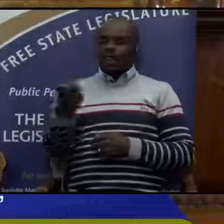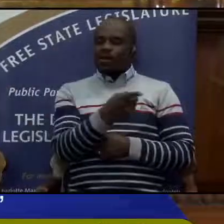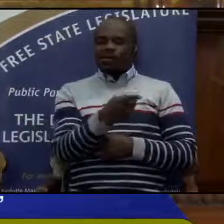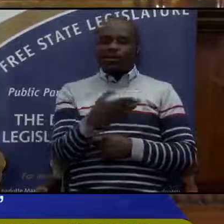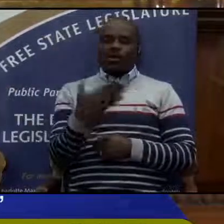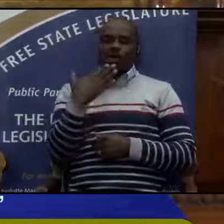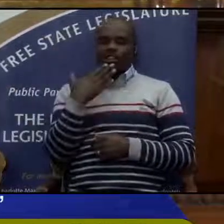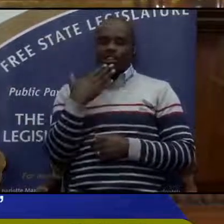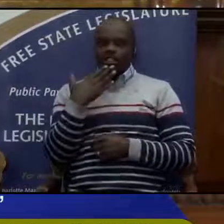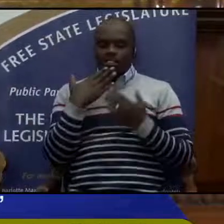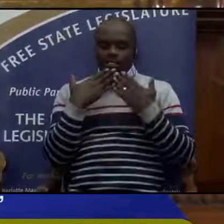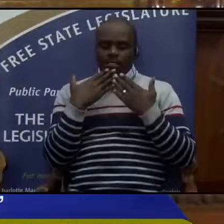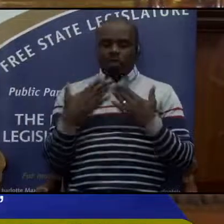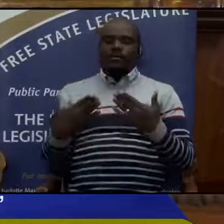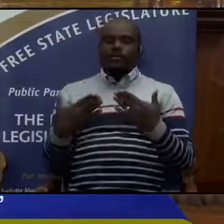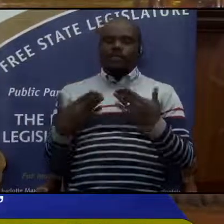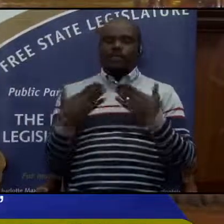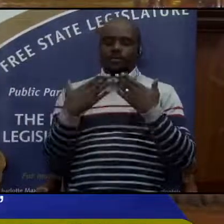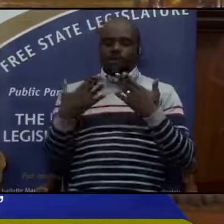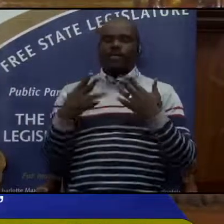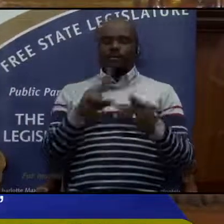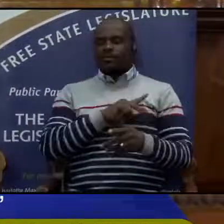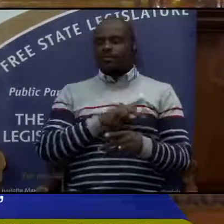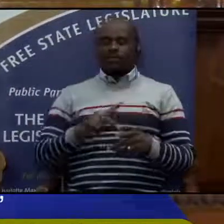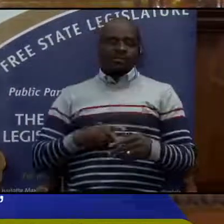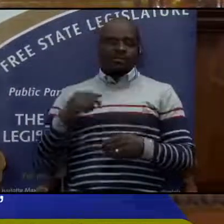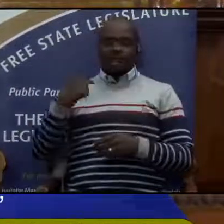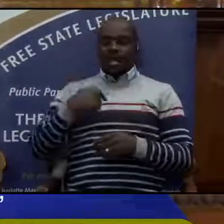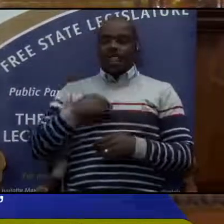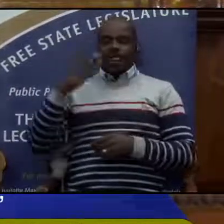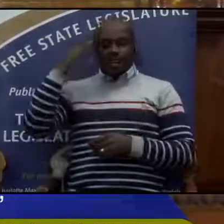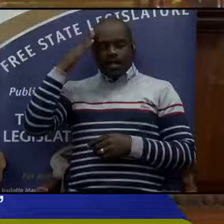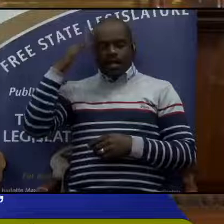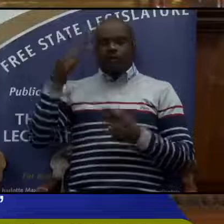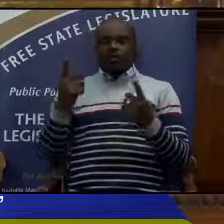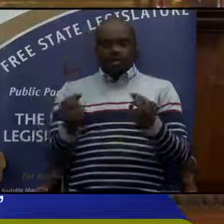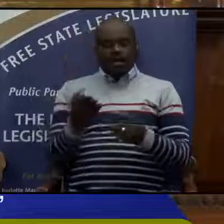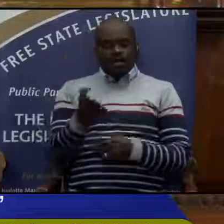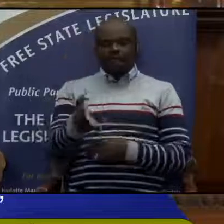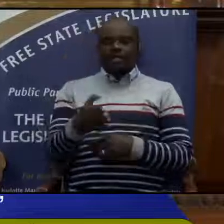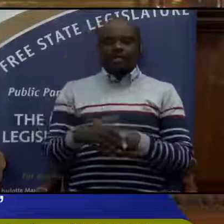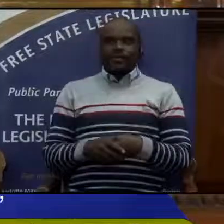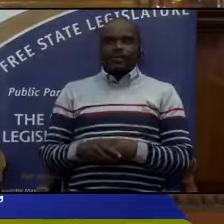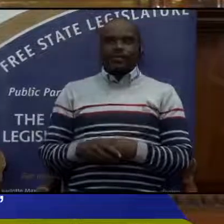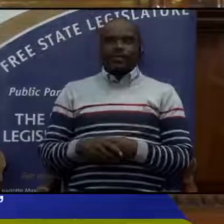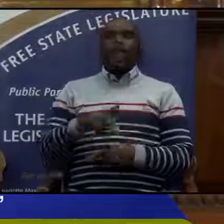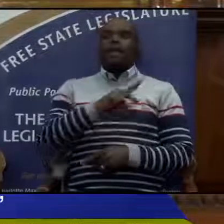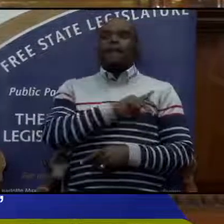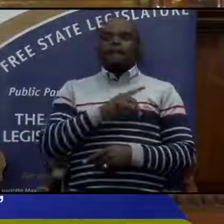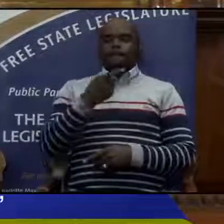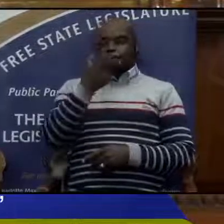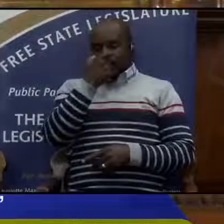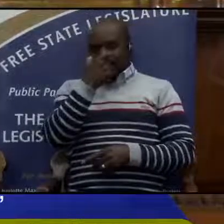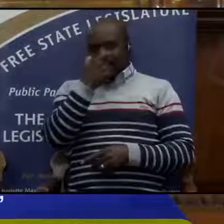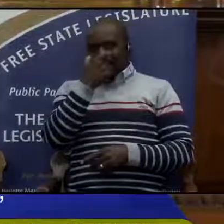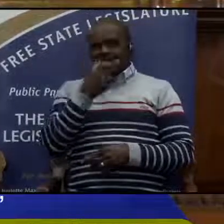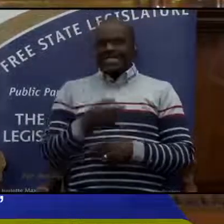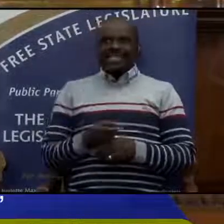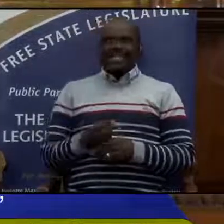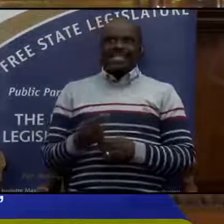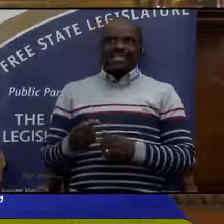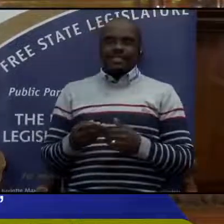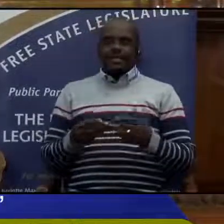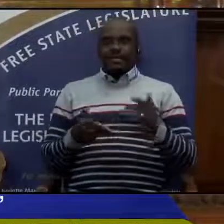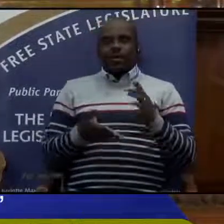Dumo ke a tseba hore o tla ietsa. President o tsamaile mona Free State a hlatswile pelo ke coordination ya